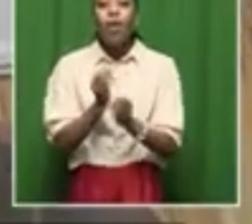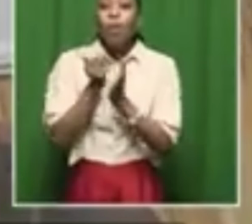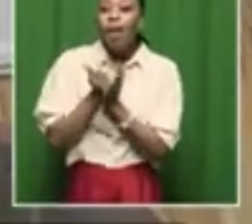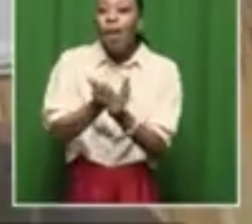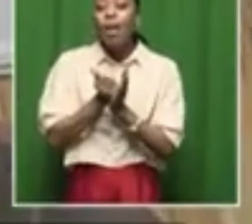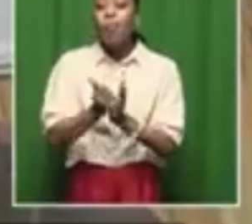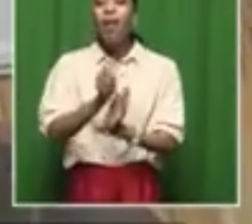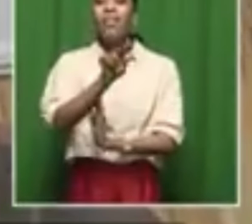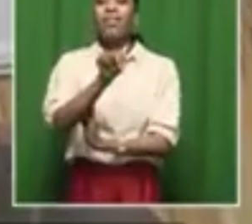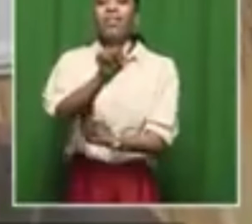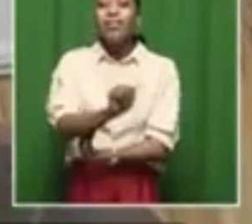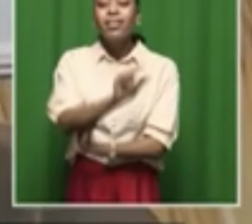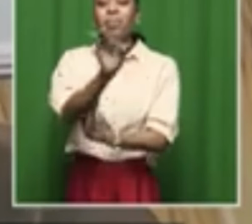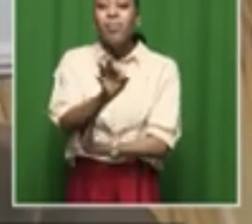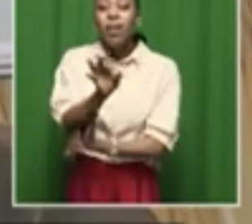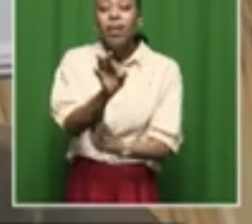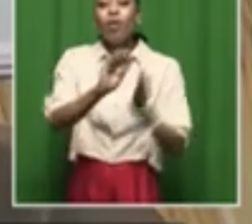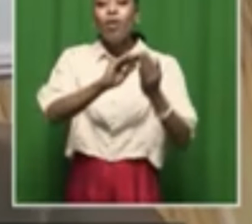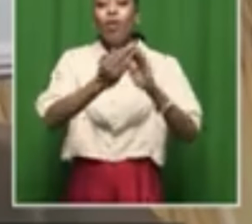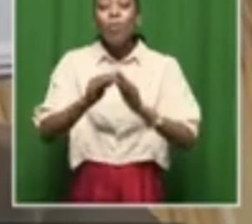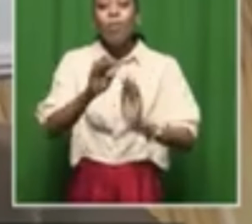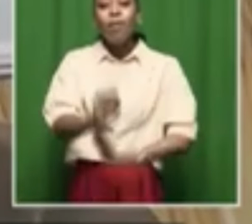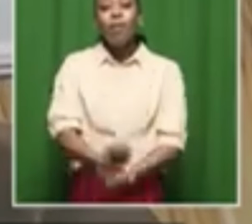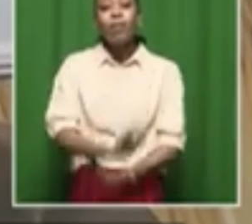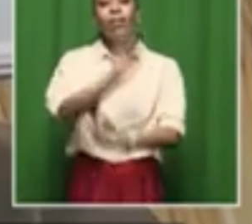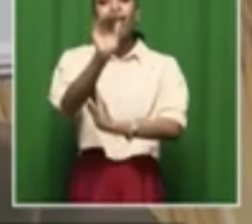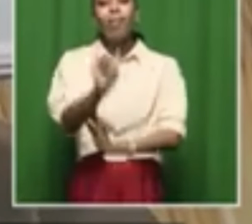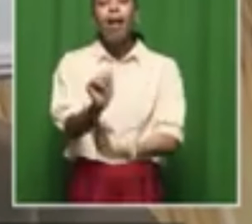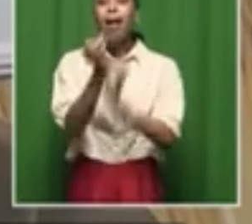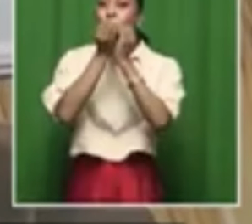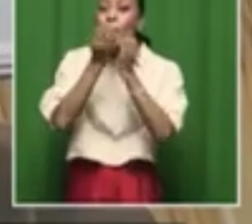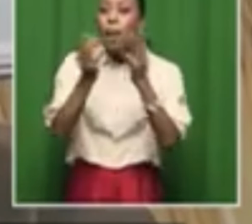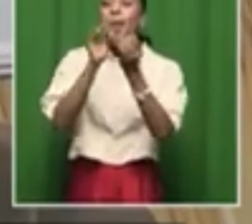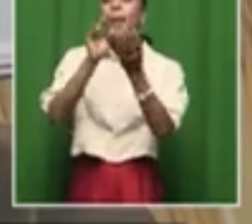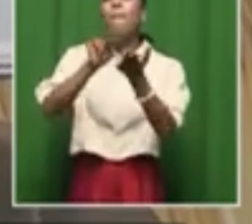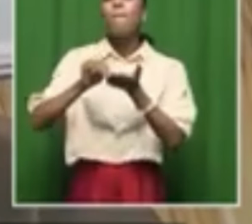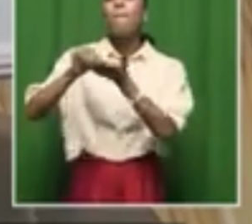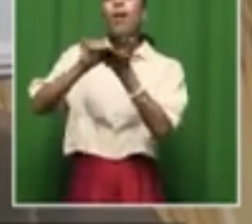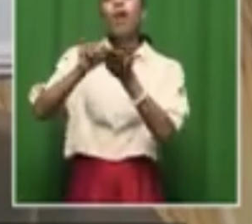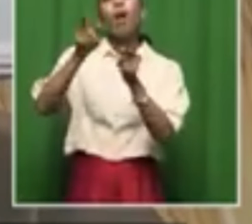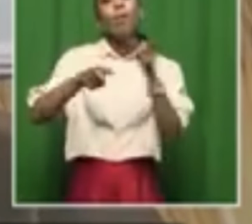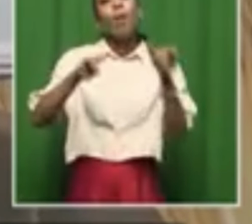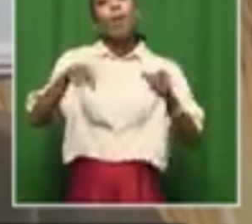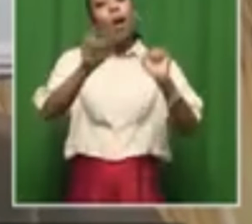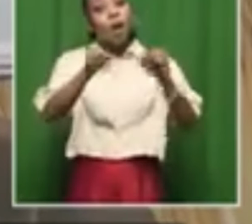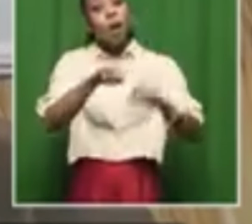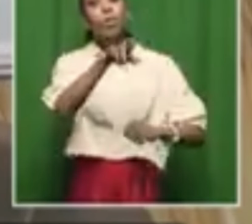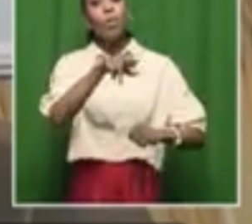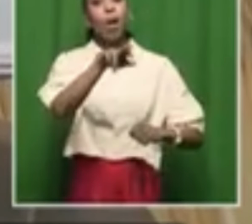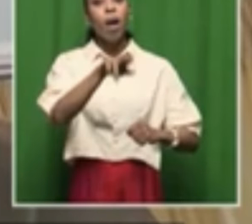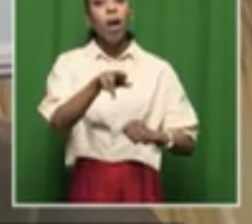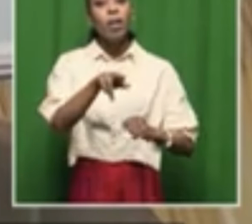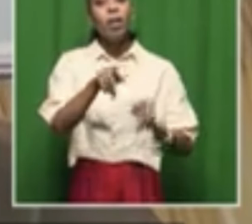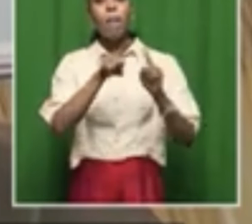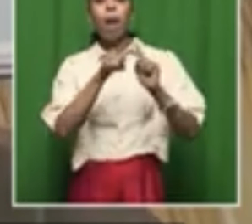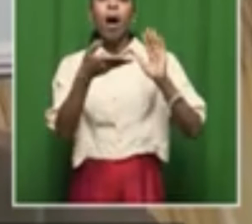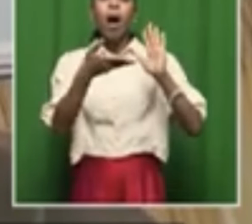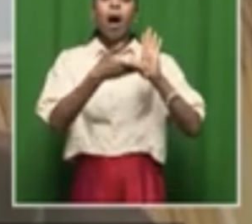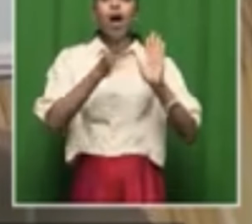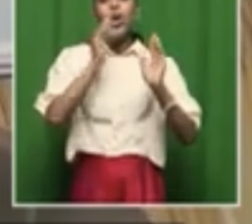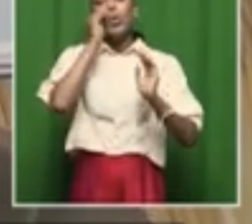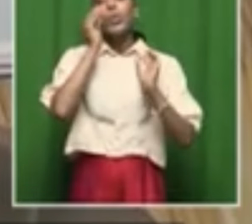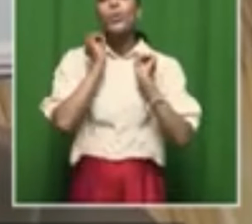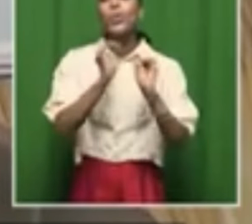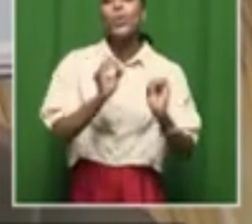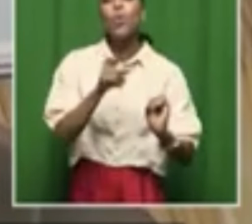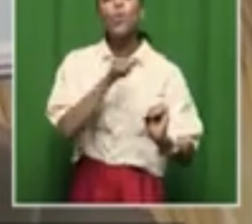80%, 86% of the population, which are millions of people. You are right. Those don't appear in the media because the